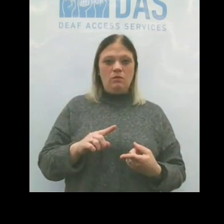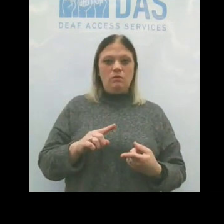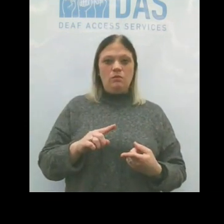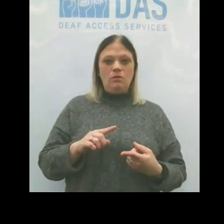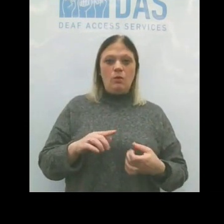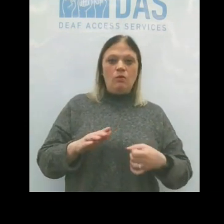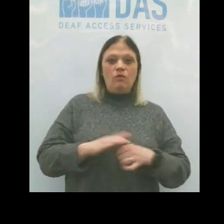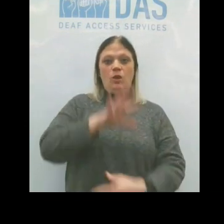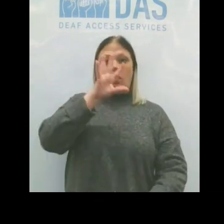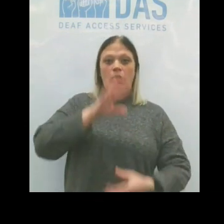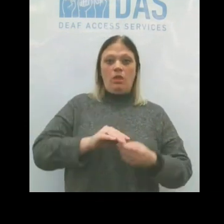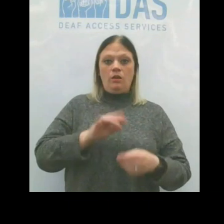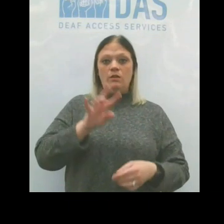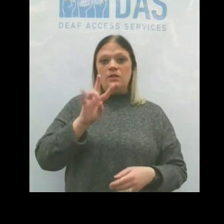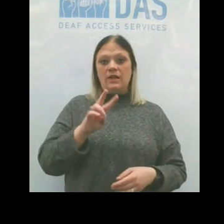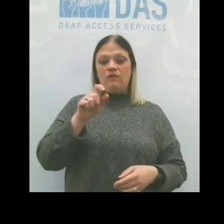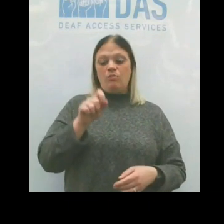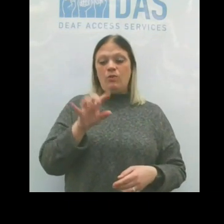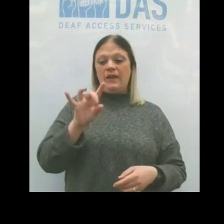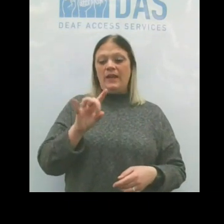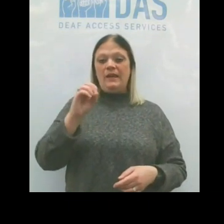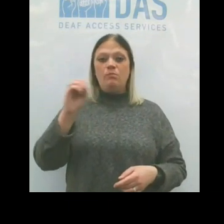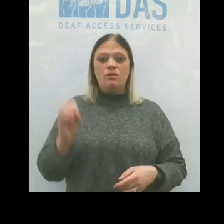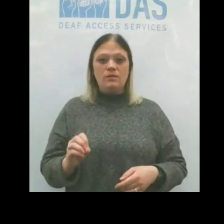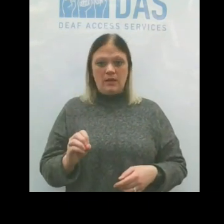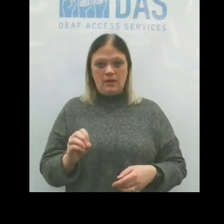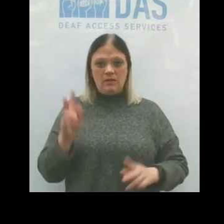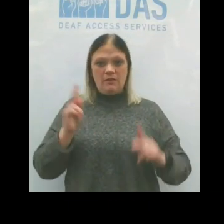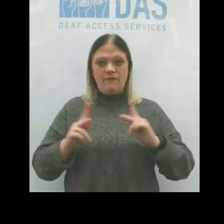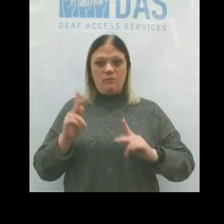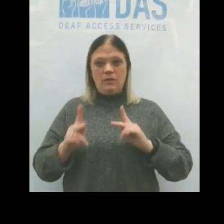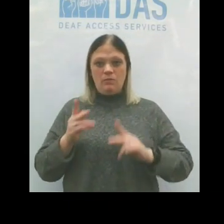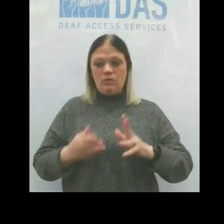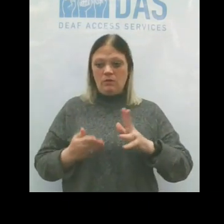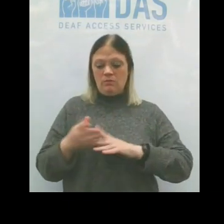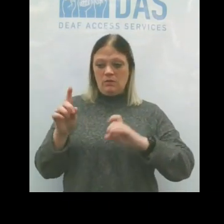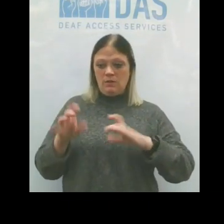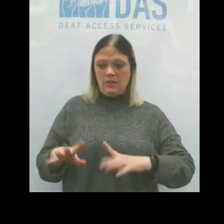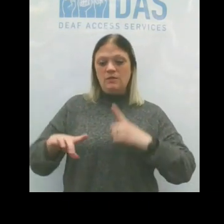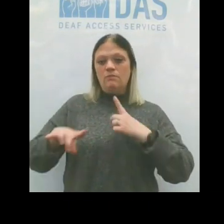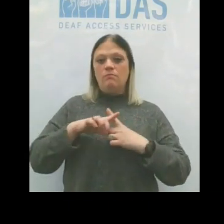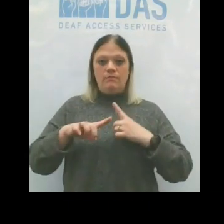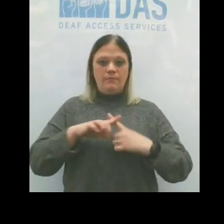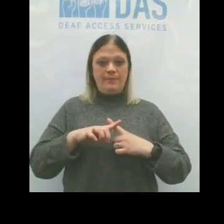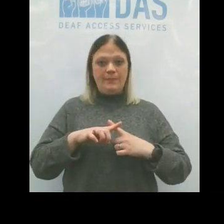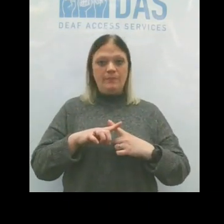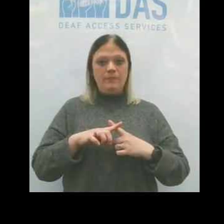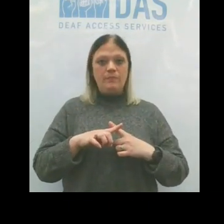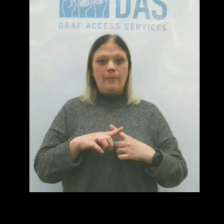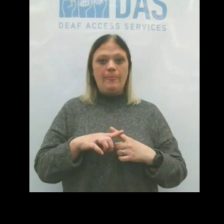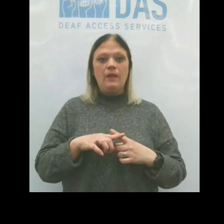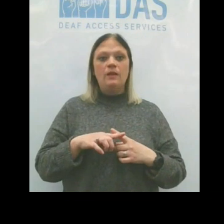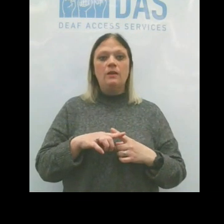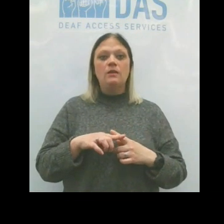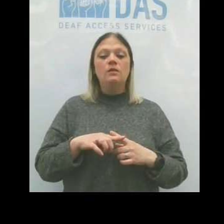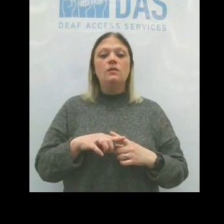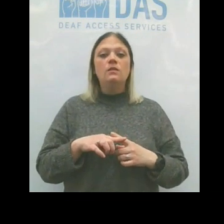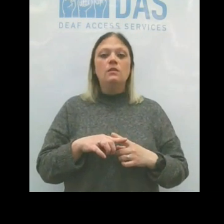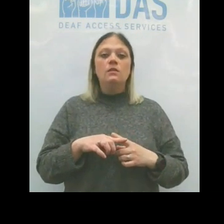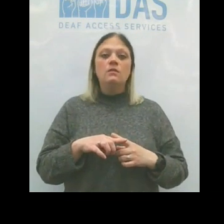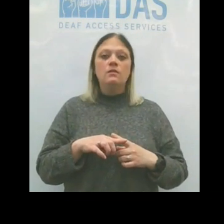total of 7.8% of those who were tested positive. So again, 19 or